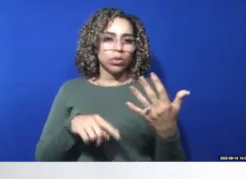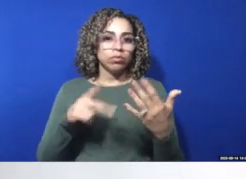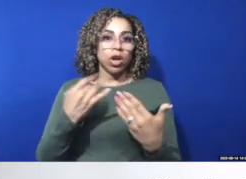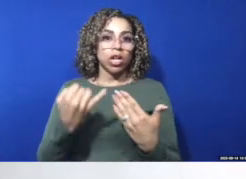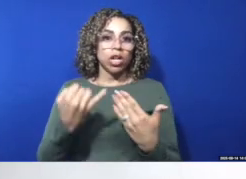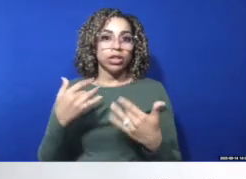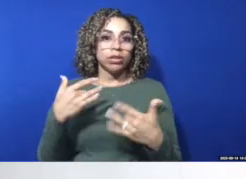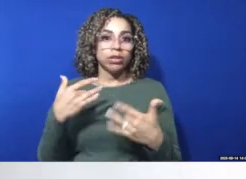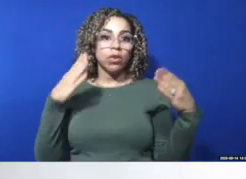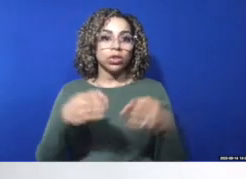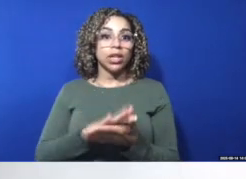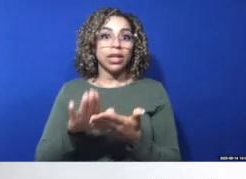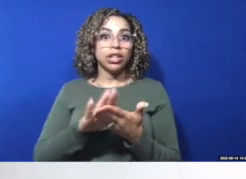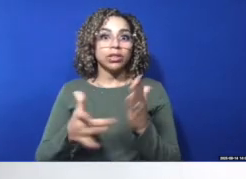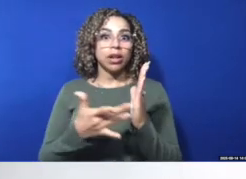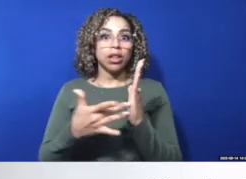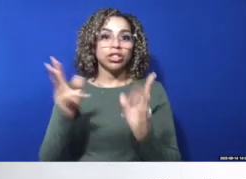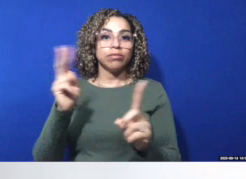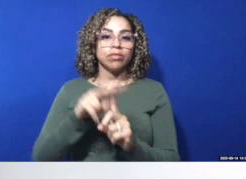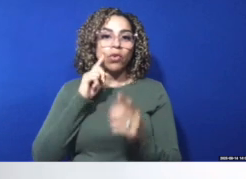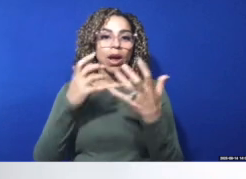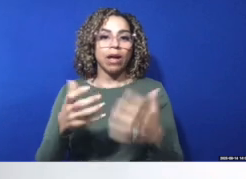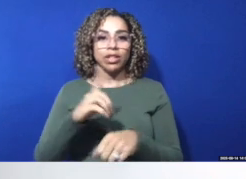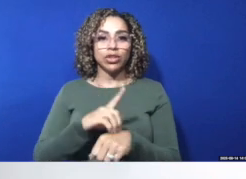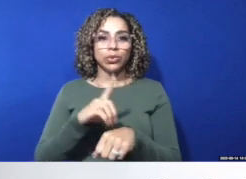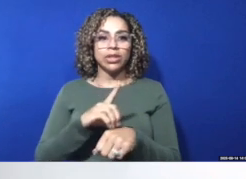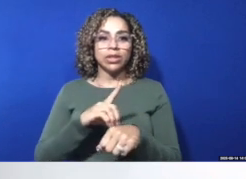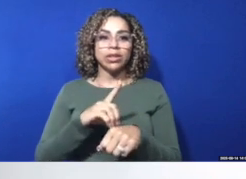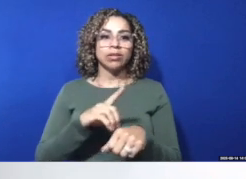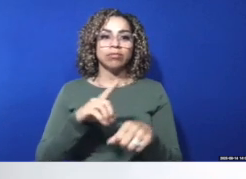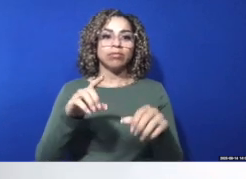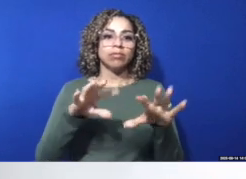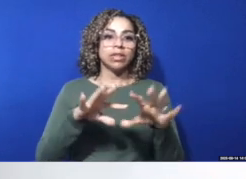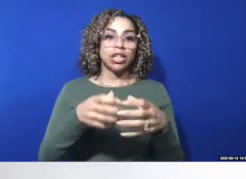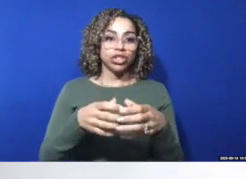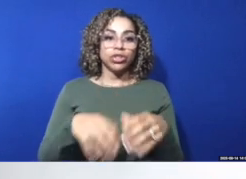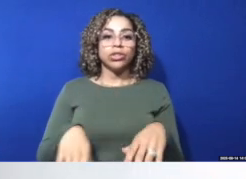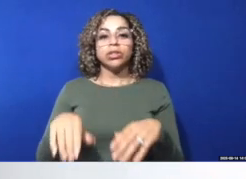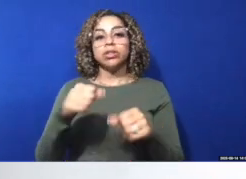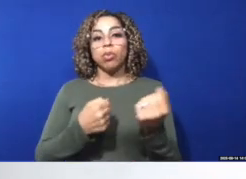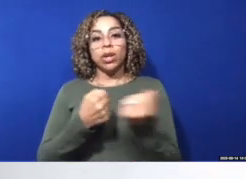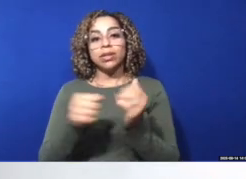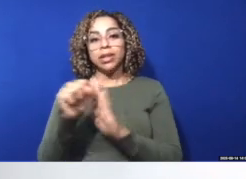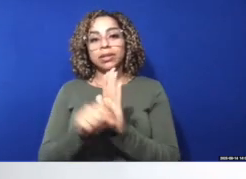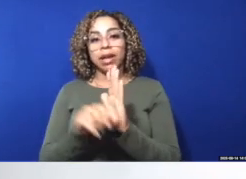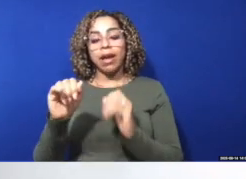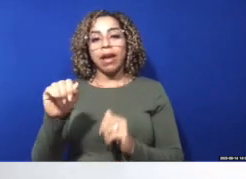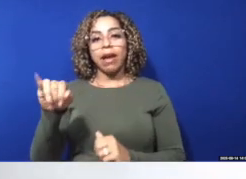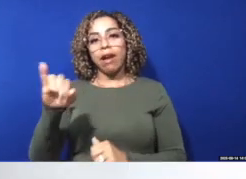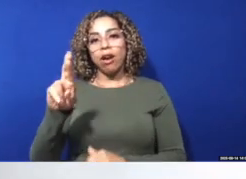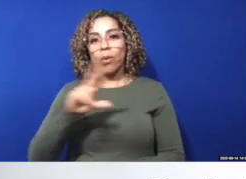technologies to the heavy-duty sector and supporting the state's air quality and climate change goals. All these projects work